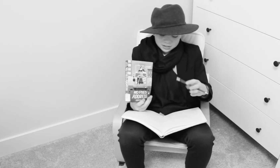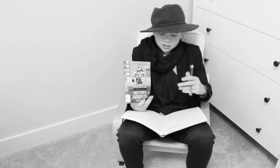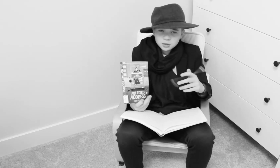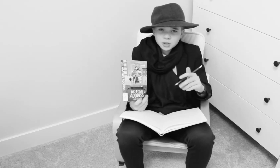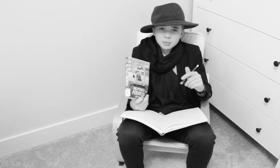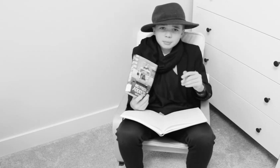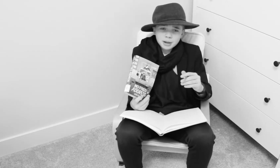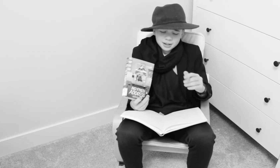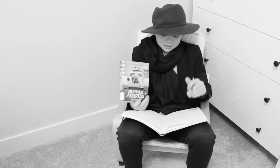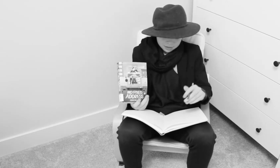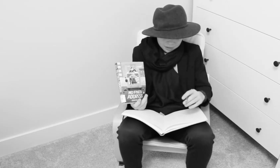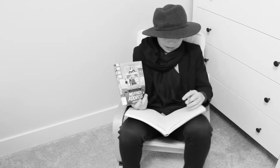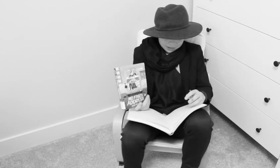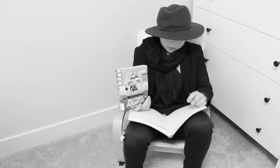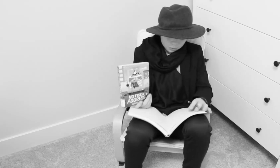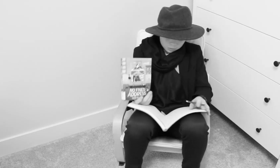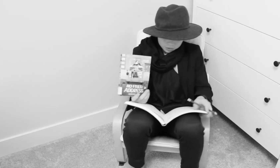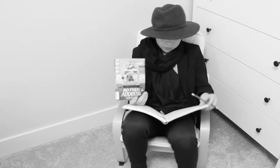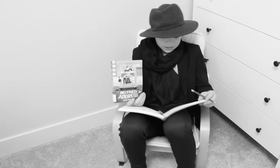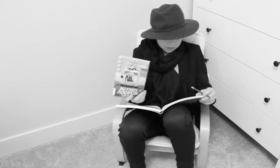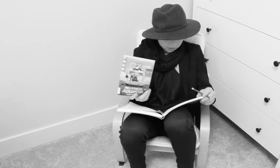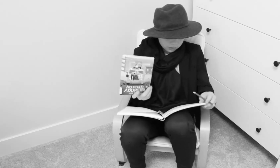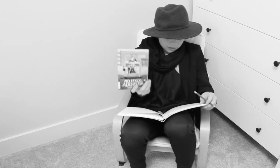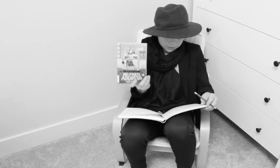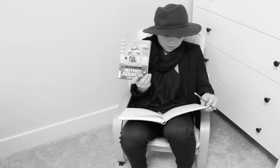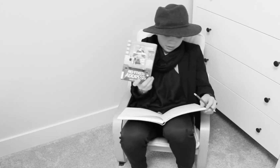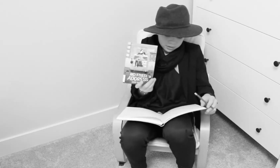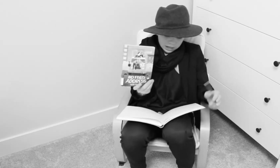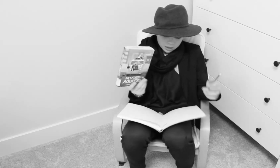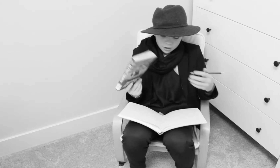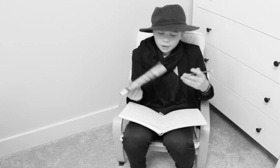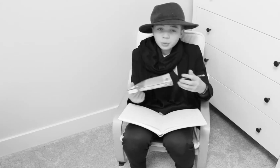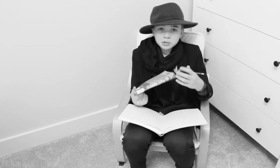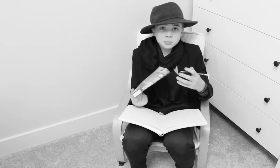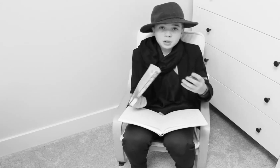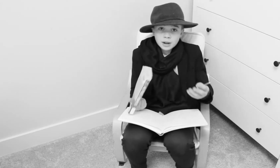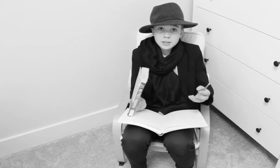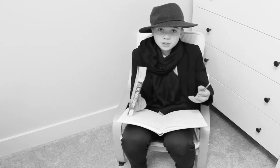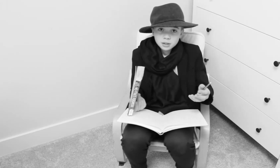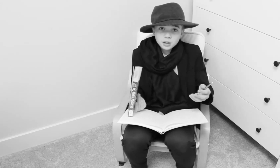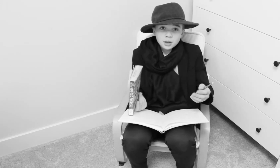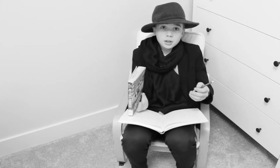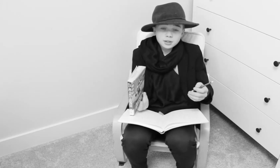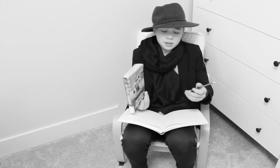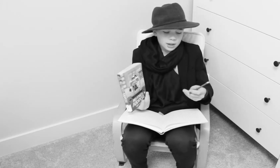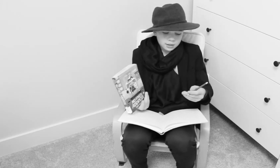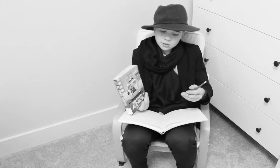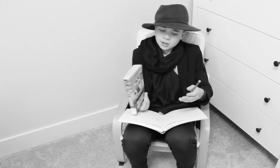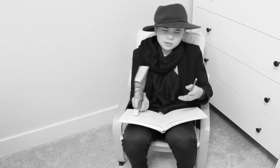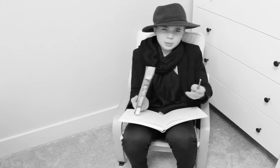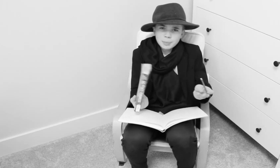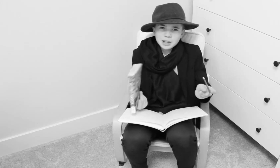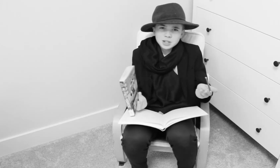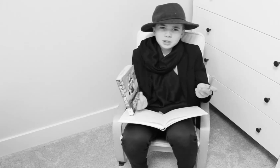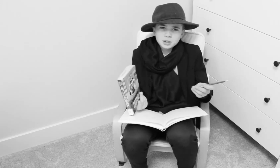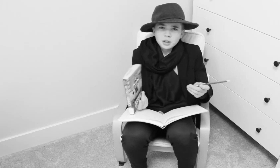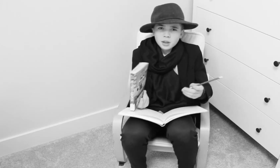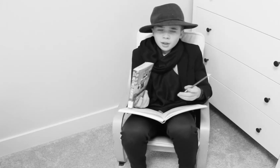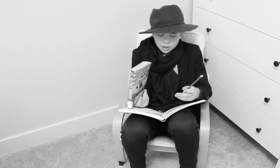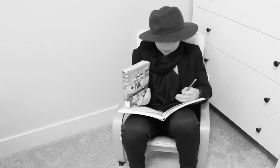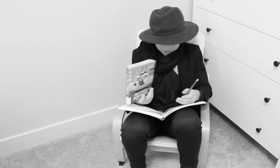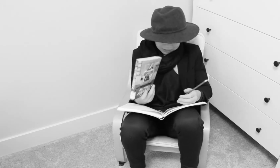to continue on my path as towards writing creative stories. I want to be a writer because it is my